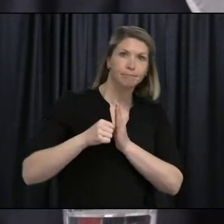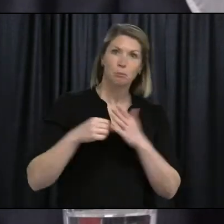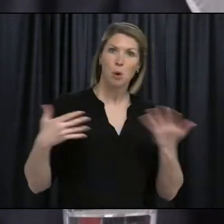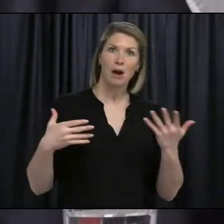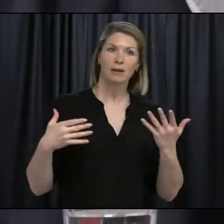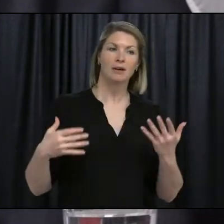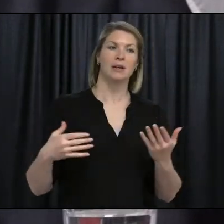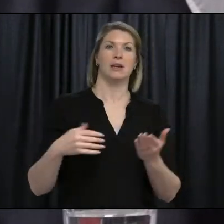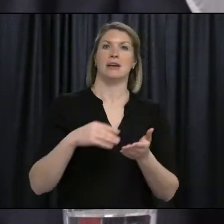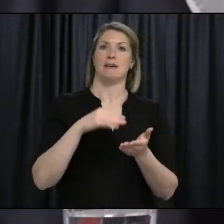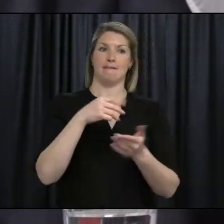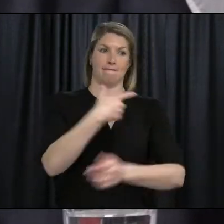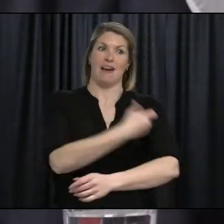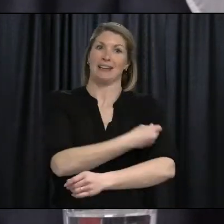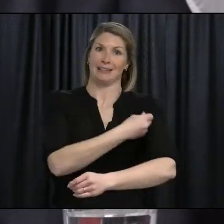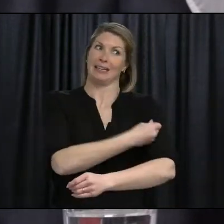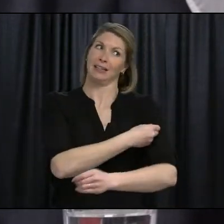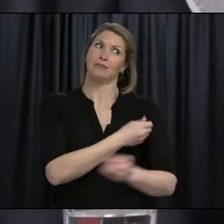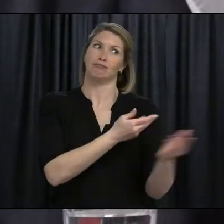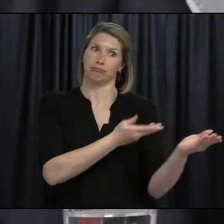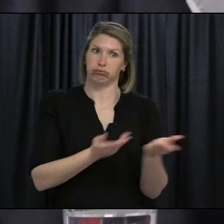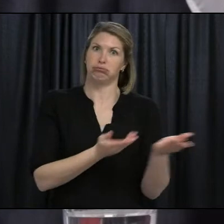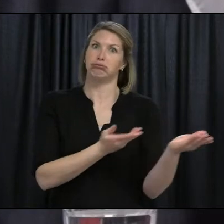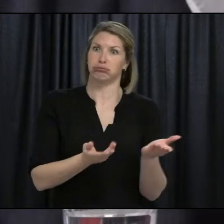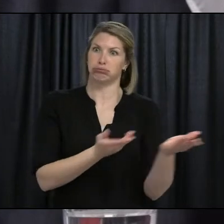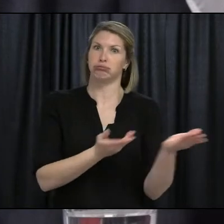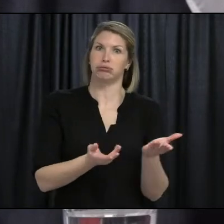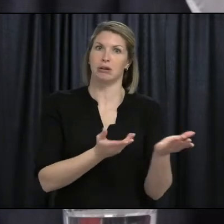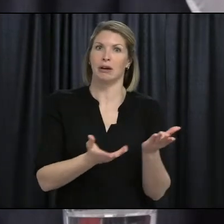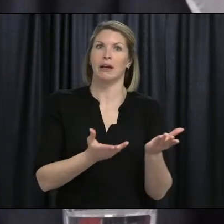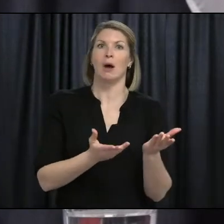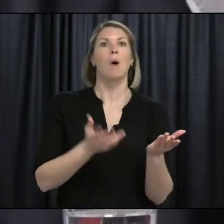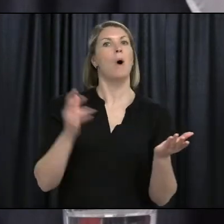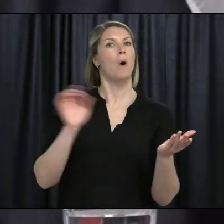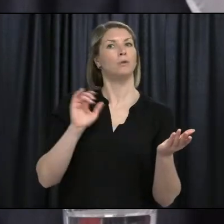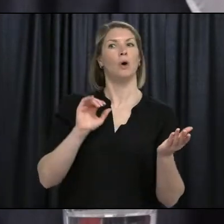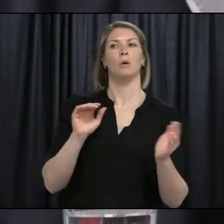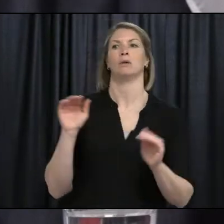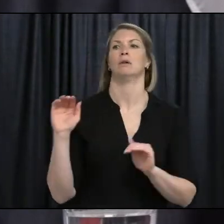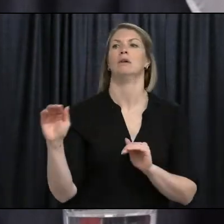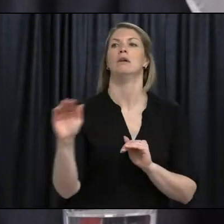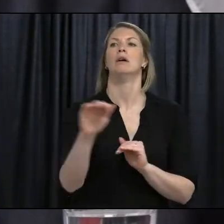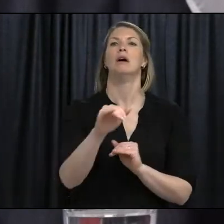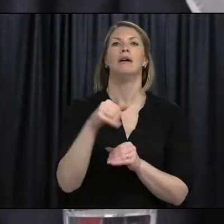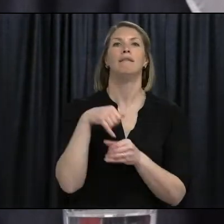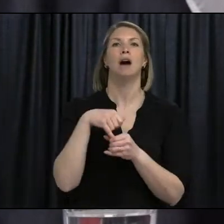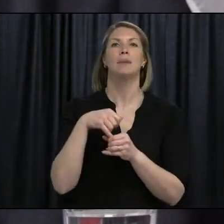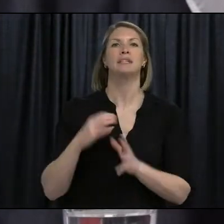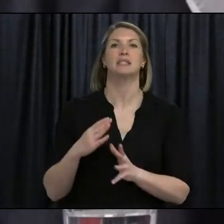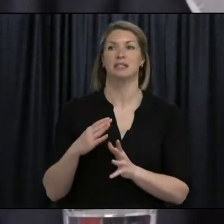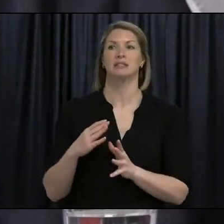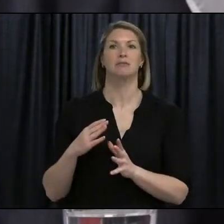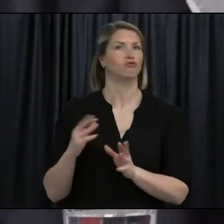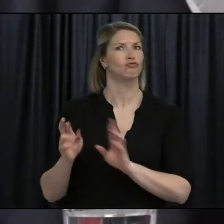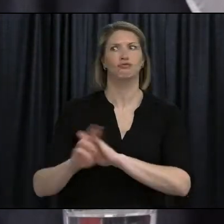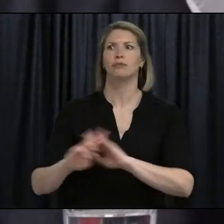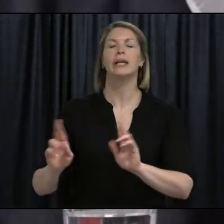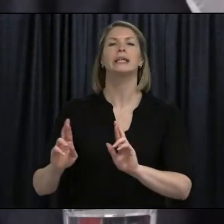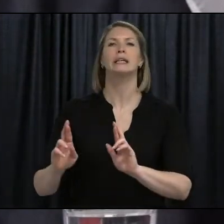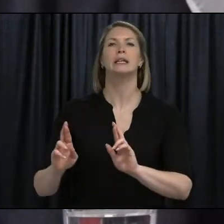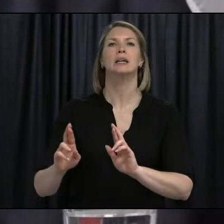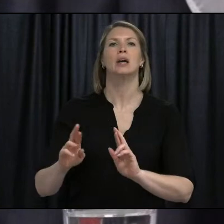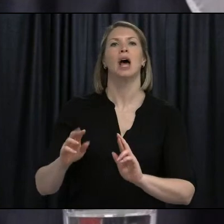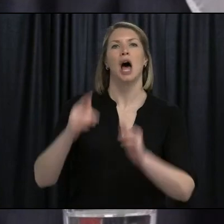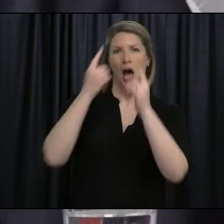our pharmacists, we'll be engaging our physicians, and so sometime before the end of this month, the choice as to where you get your vaccine